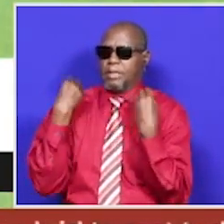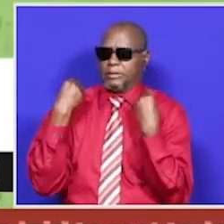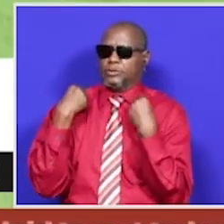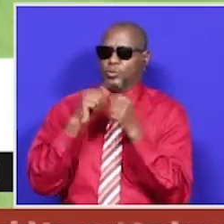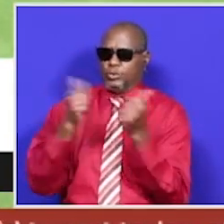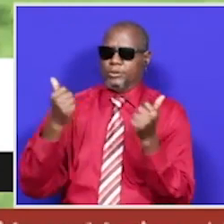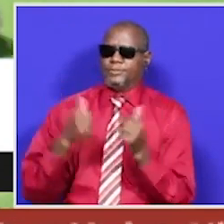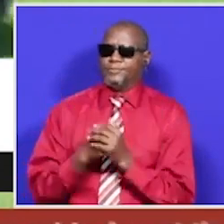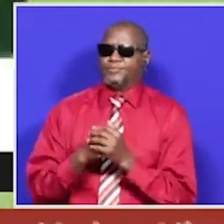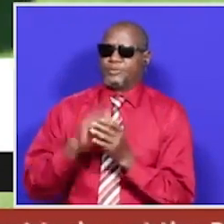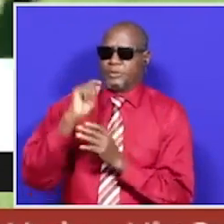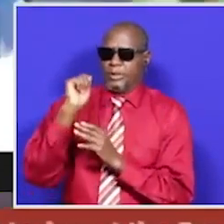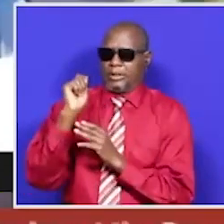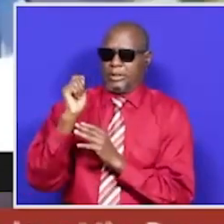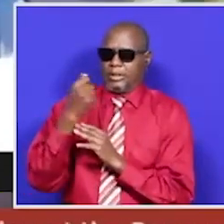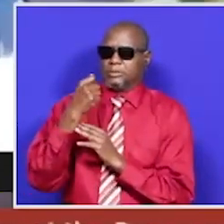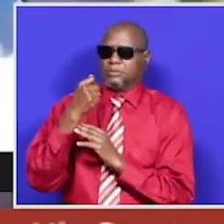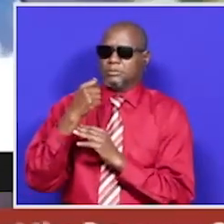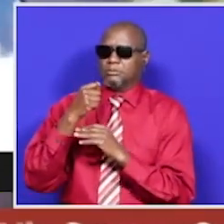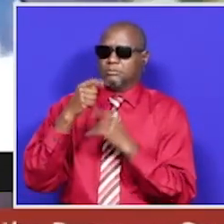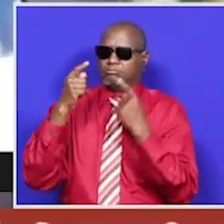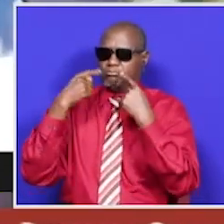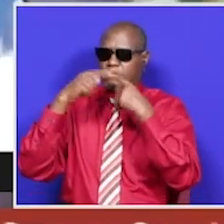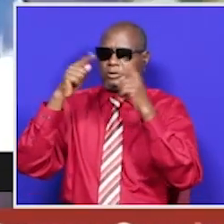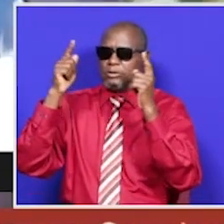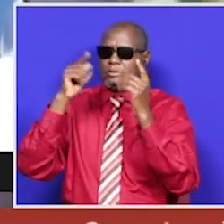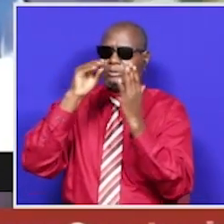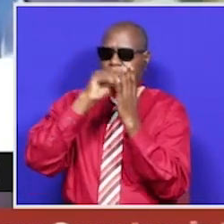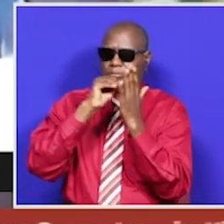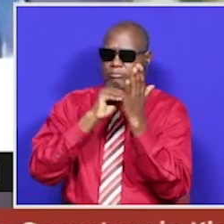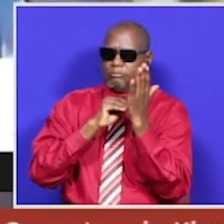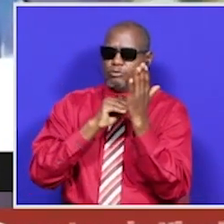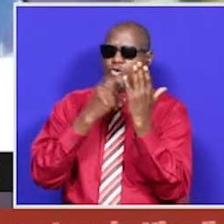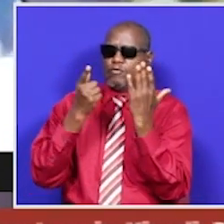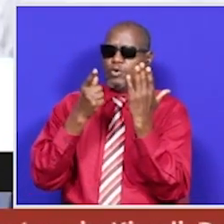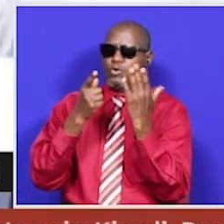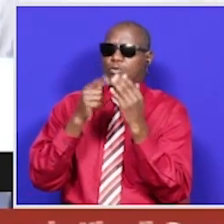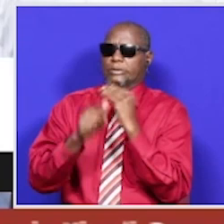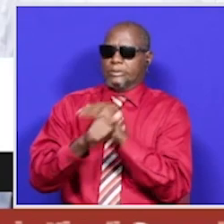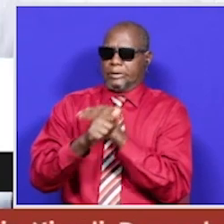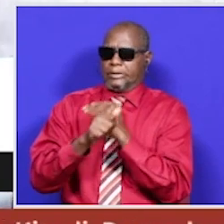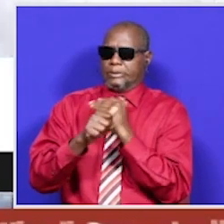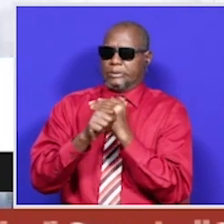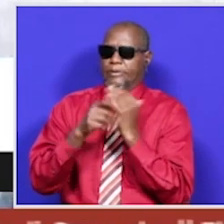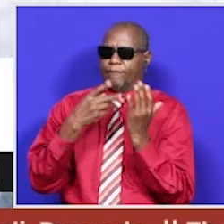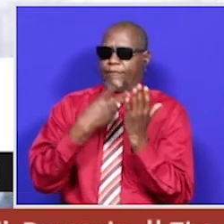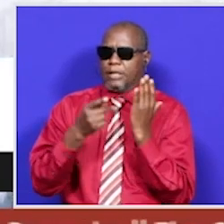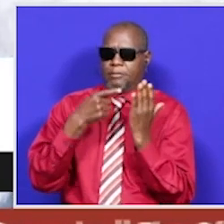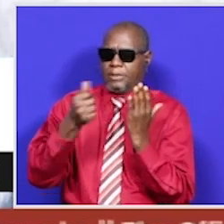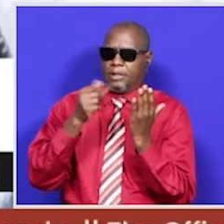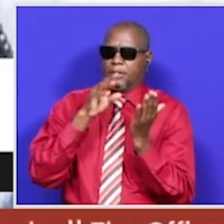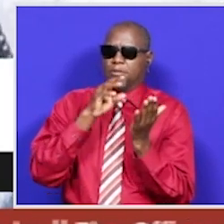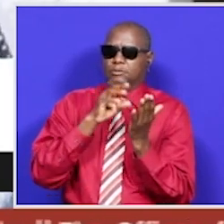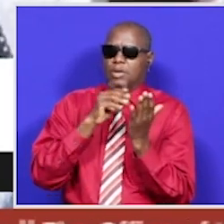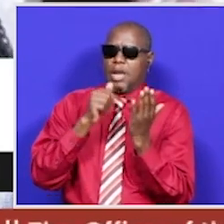Kenya has successfully removed itself from the list of countries at risk of debt default. This is according to President William Ruto, who